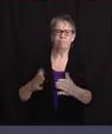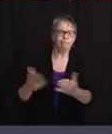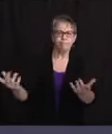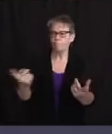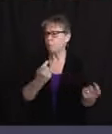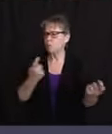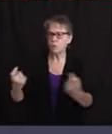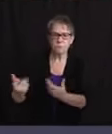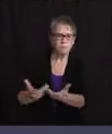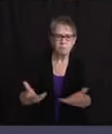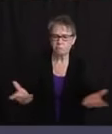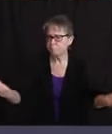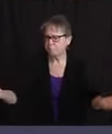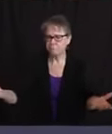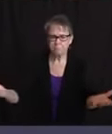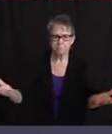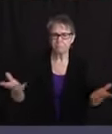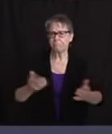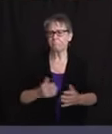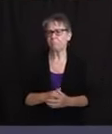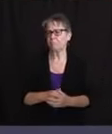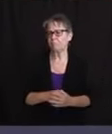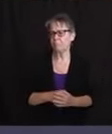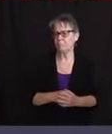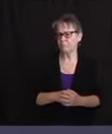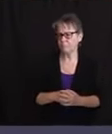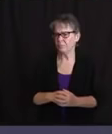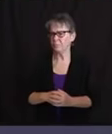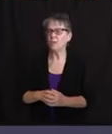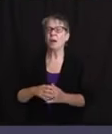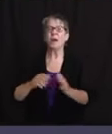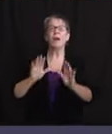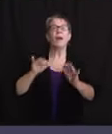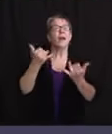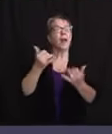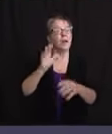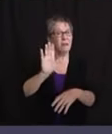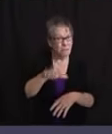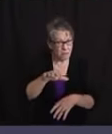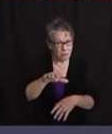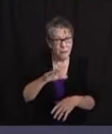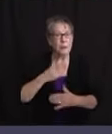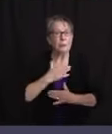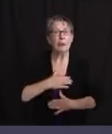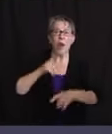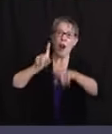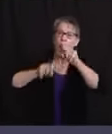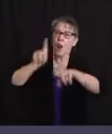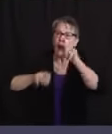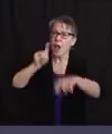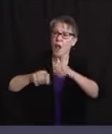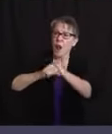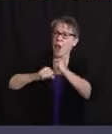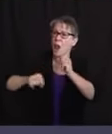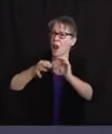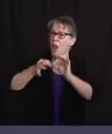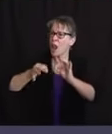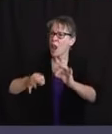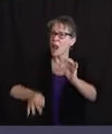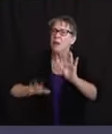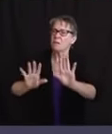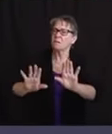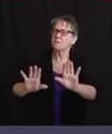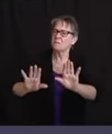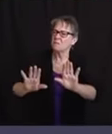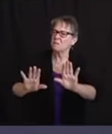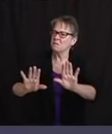If you guys could, if folks, keep it to a limit here, that'd be great. Thank you. Sure. Hi, Governor. I just have questions on